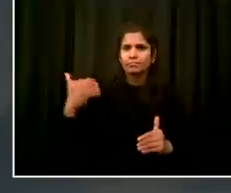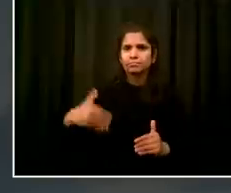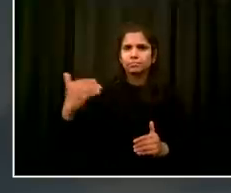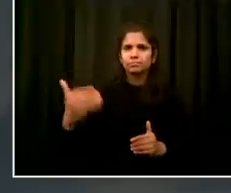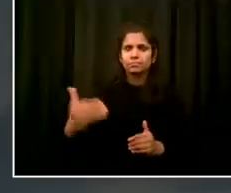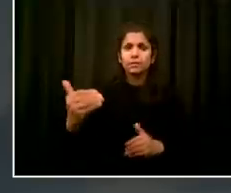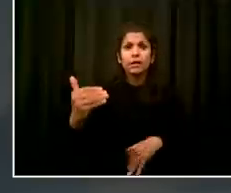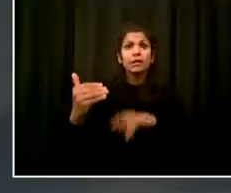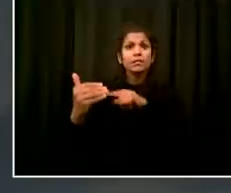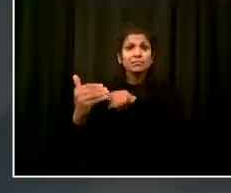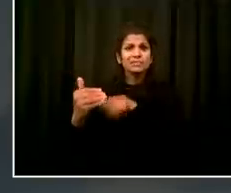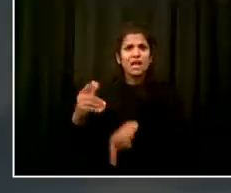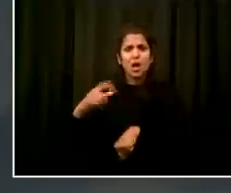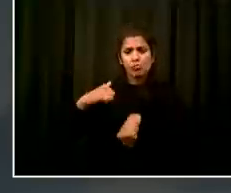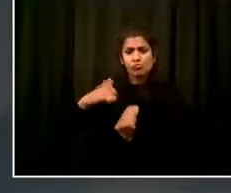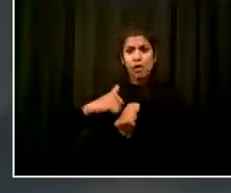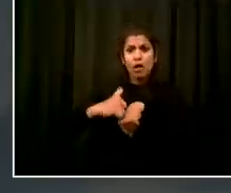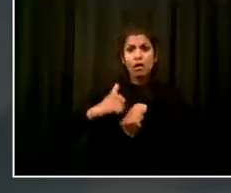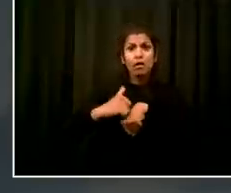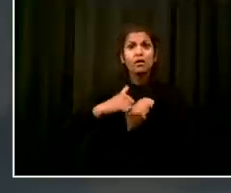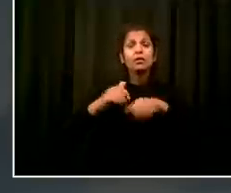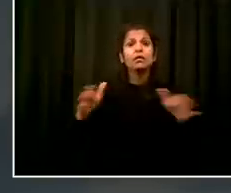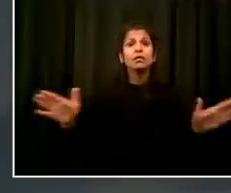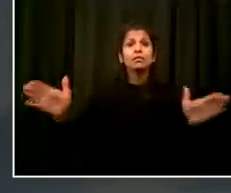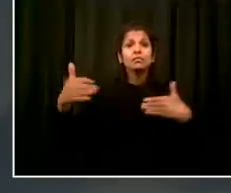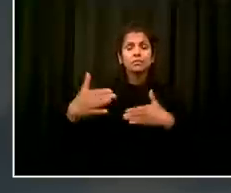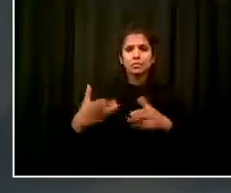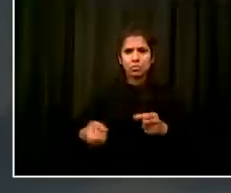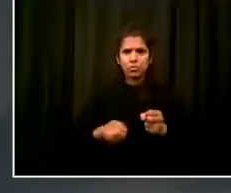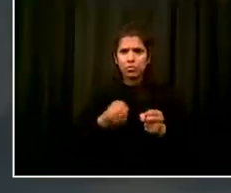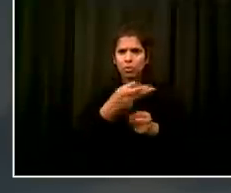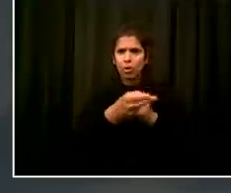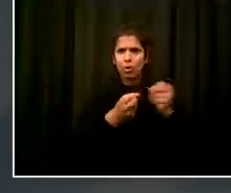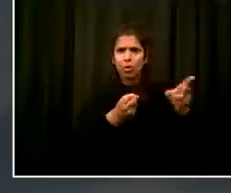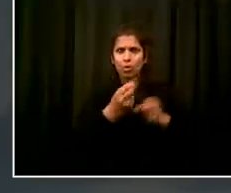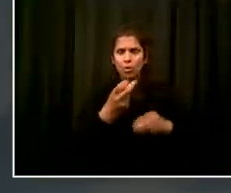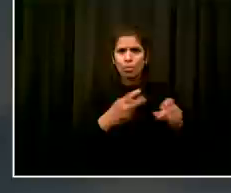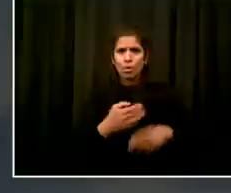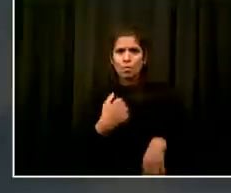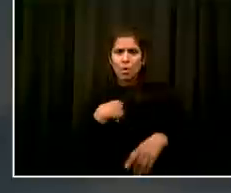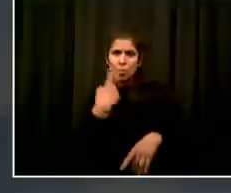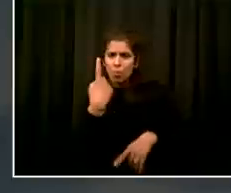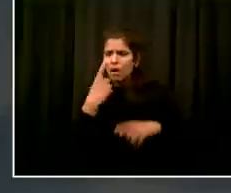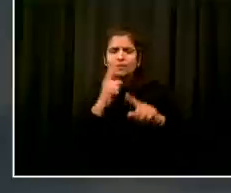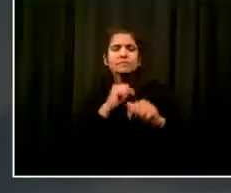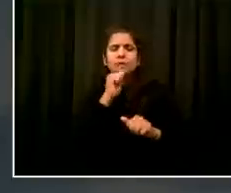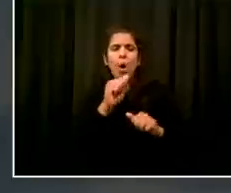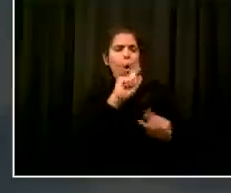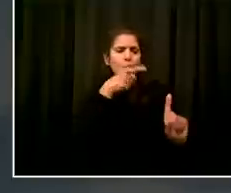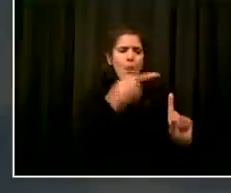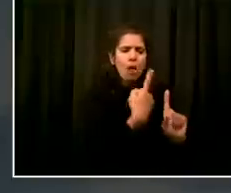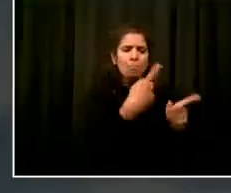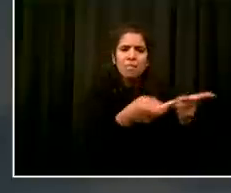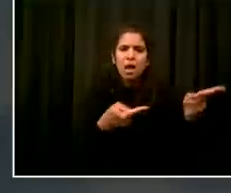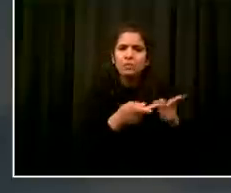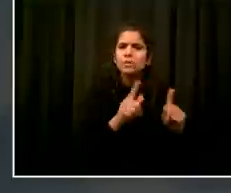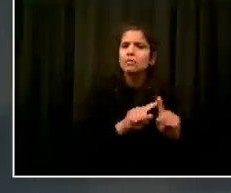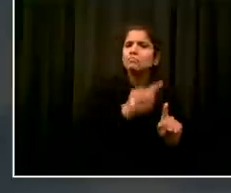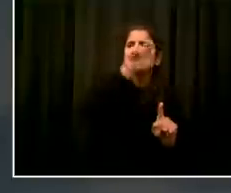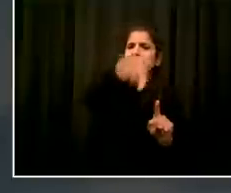important. That was two locations. One was in Brooklyn. One was in Queens,